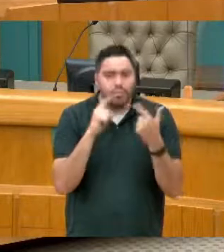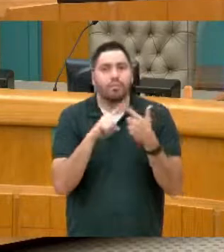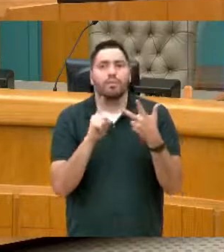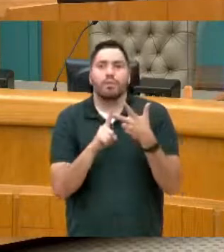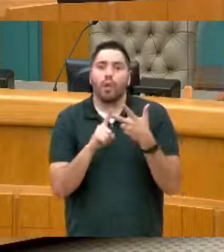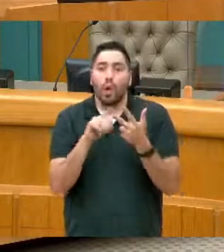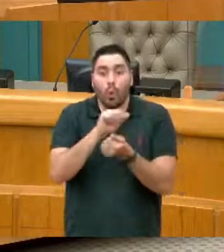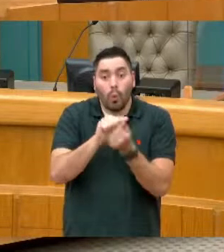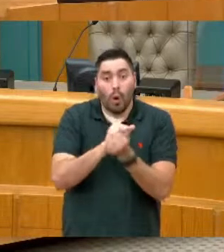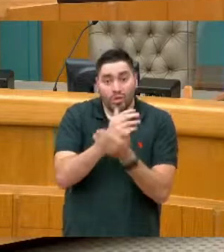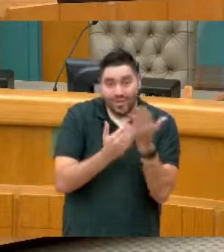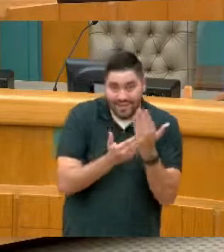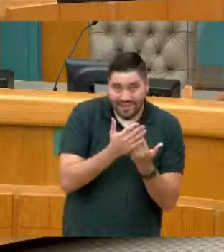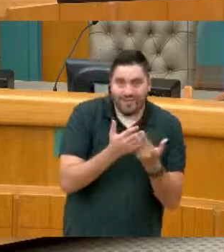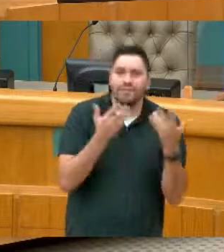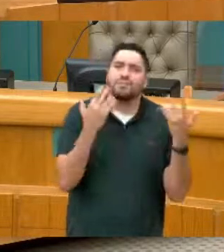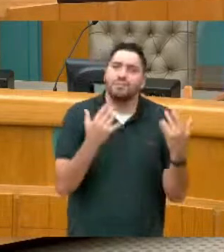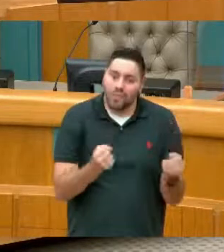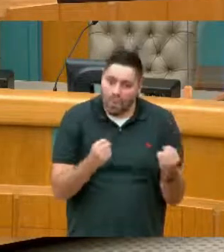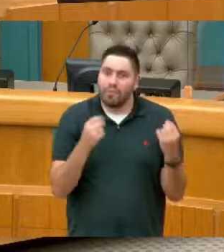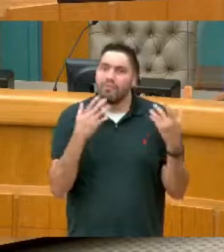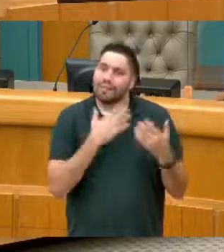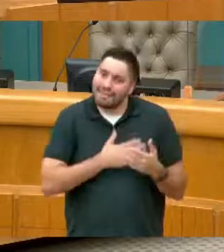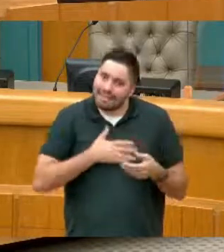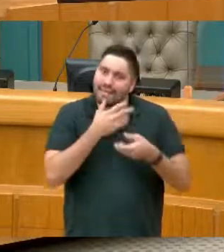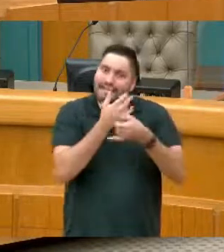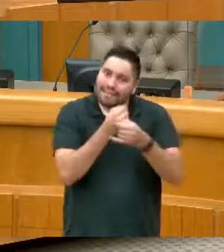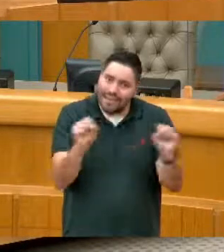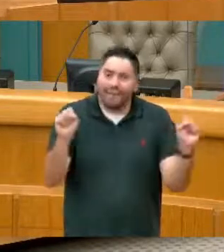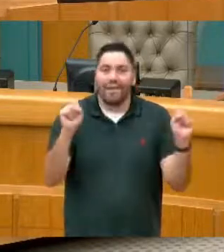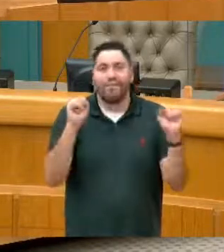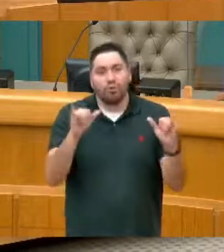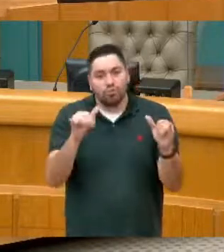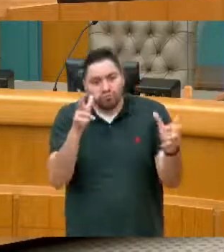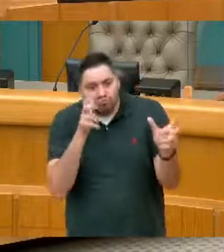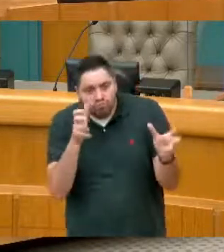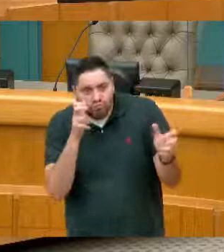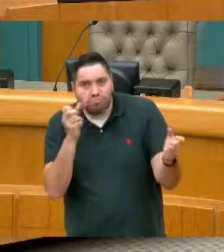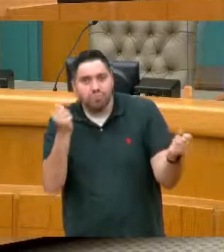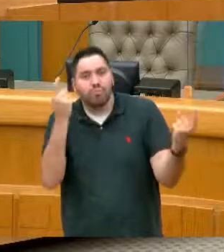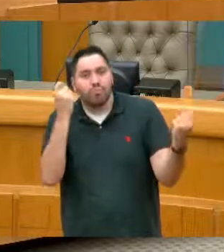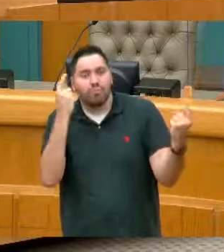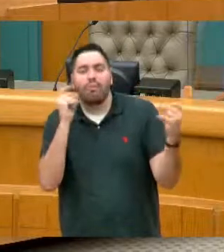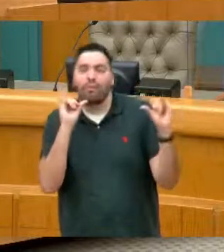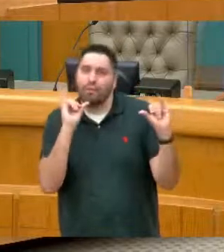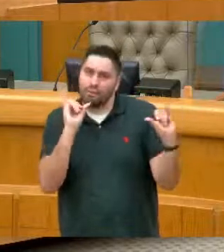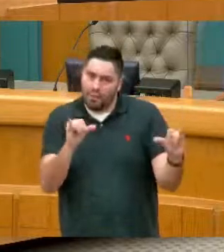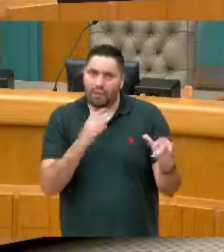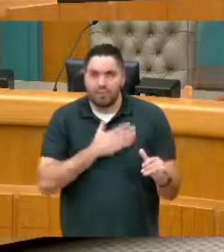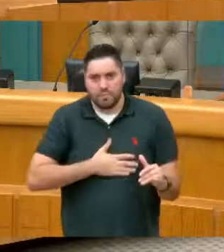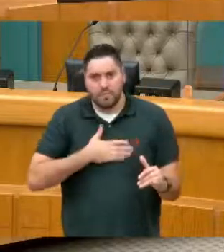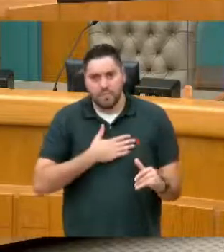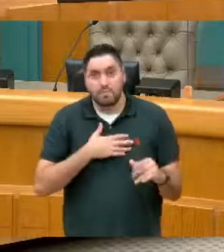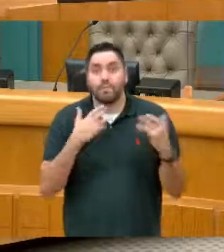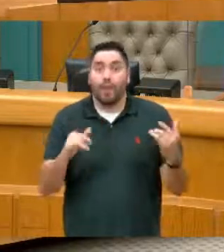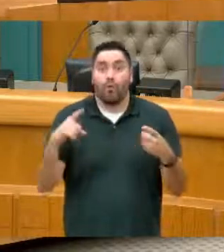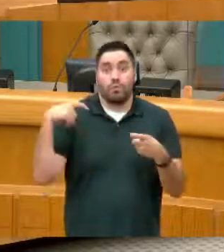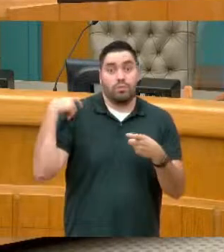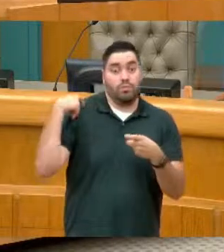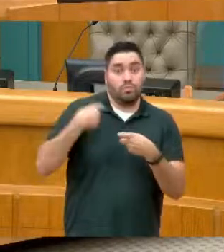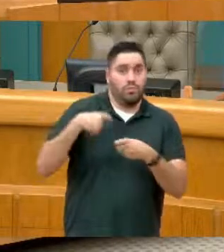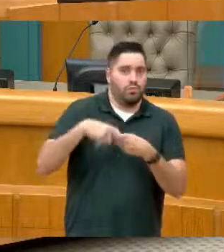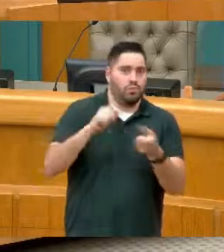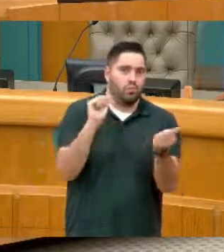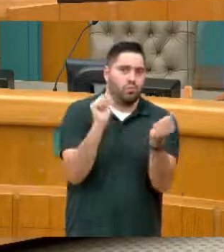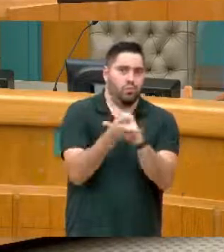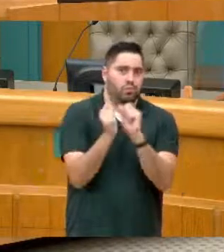understand pandemic fatigue is setting in, but we're asking everyone to keep up the good work and keep practicing the 3